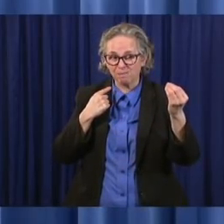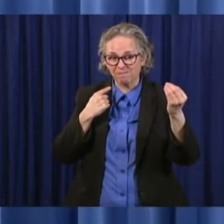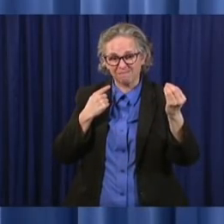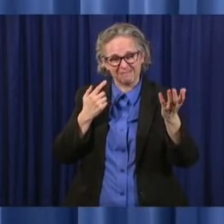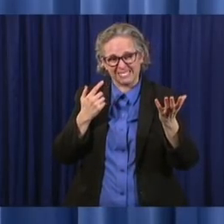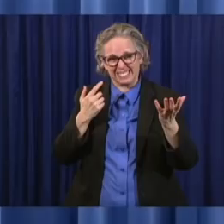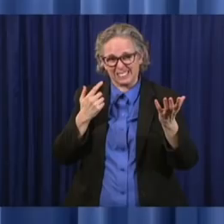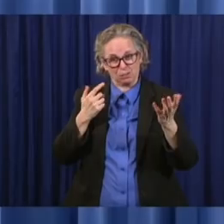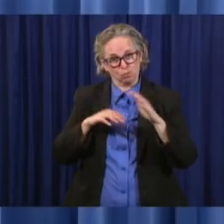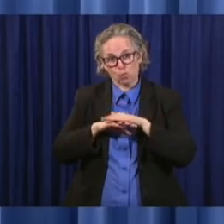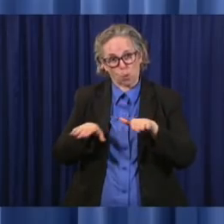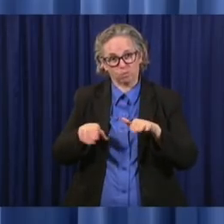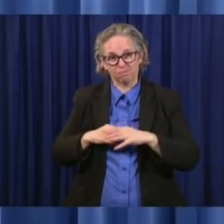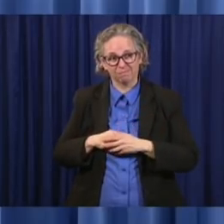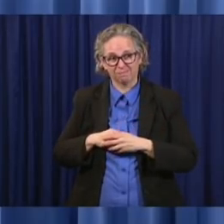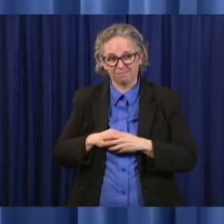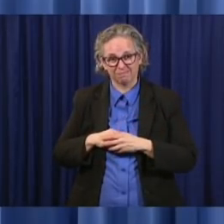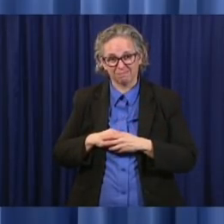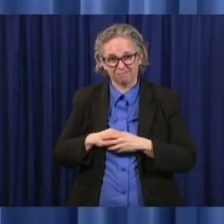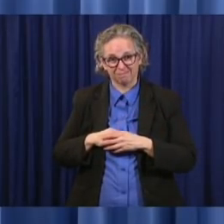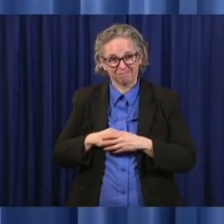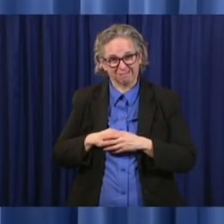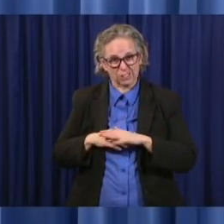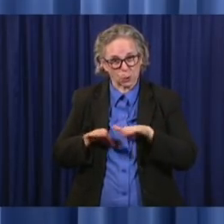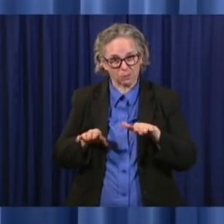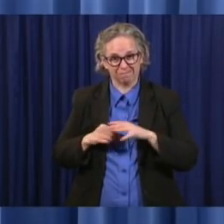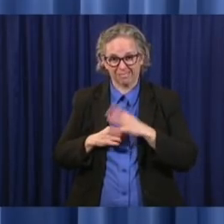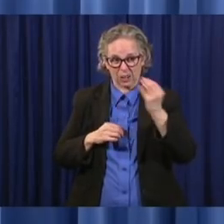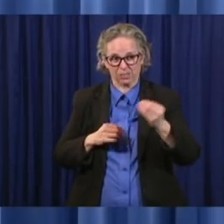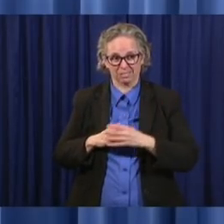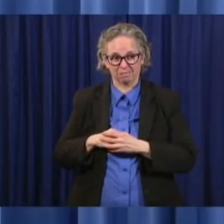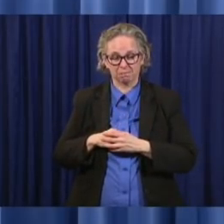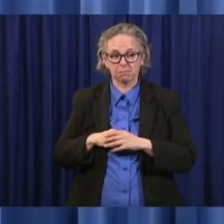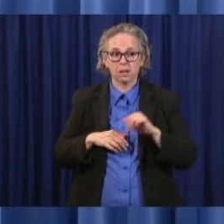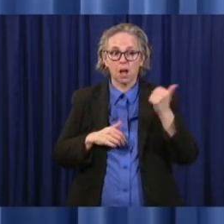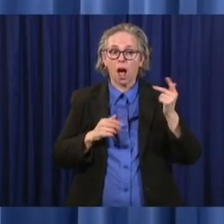it in a careful, considered way,